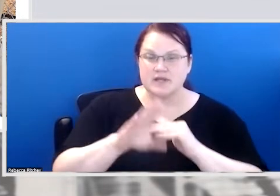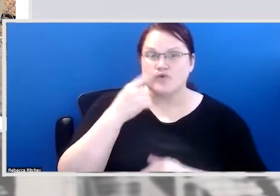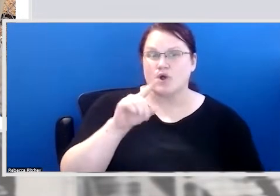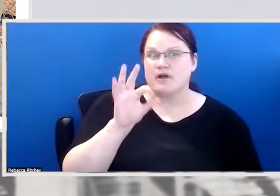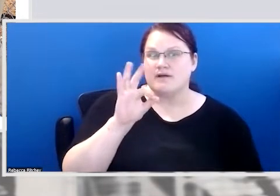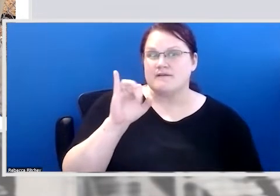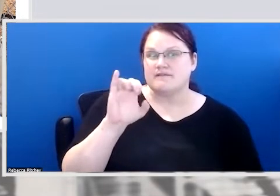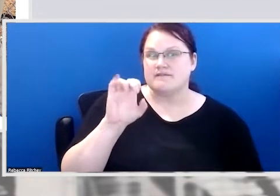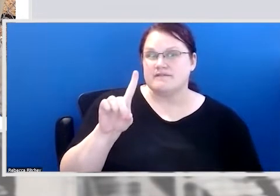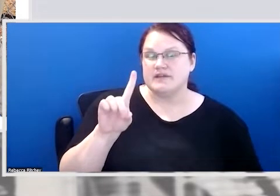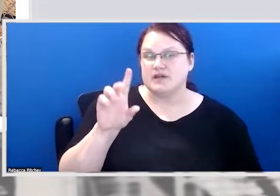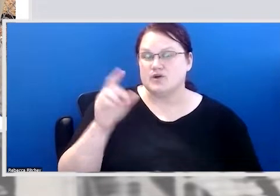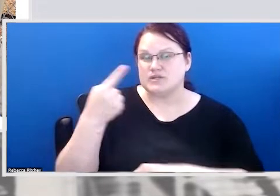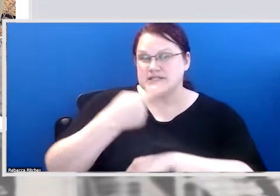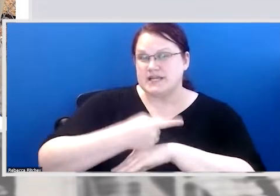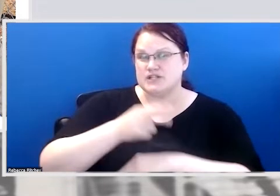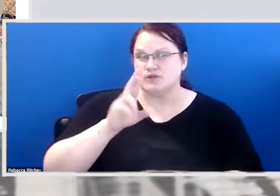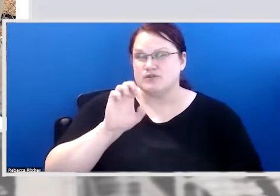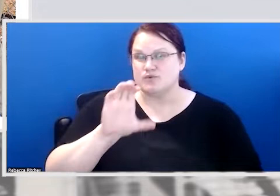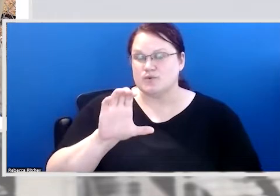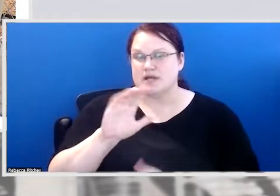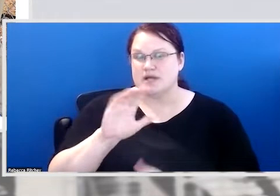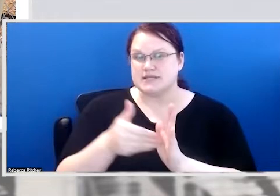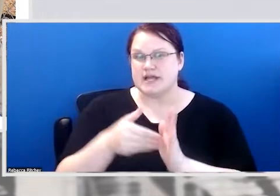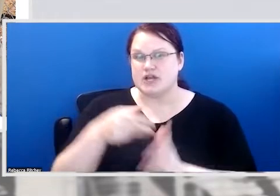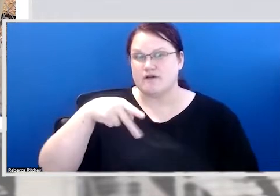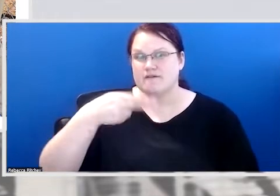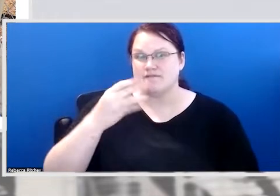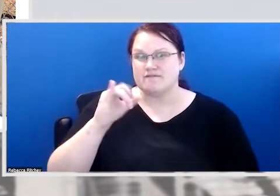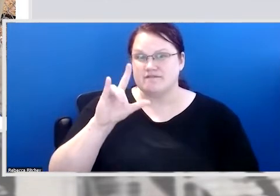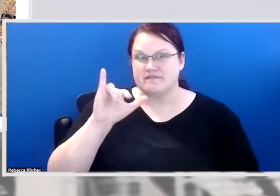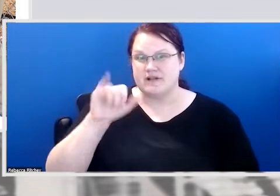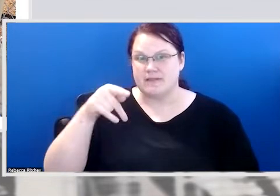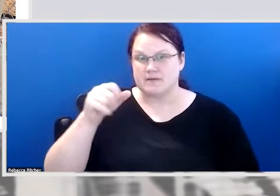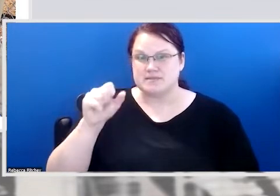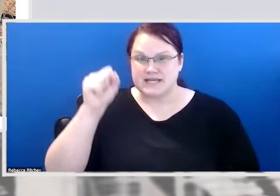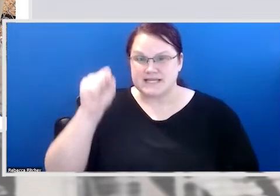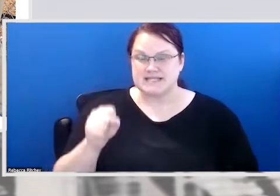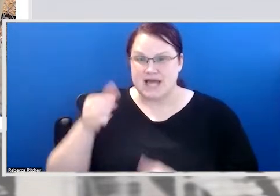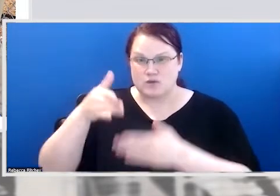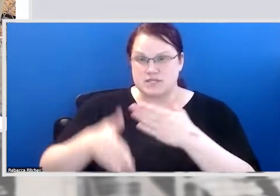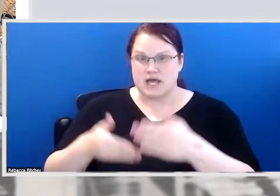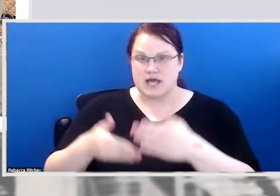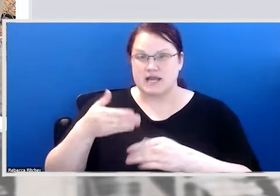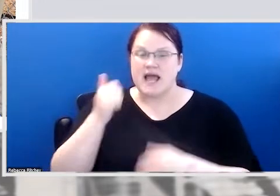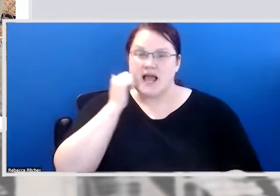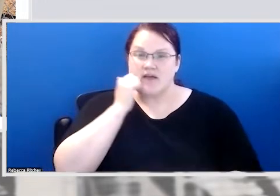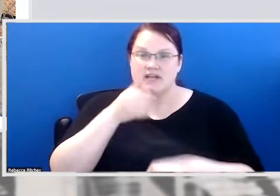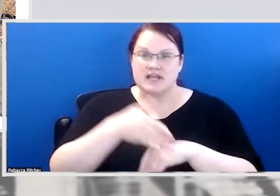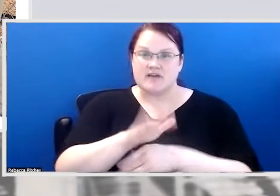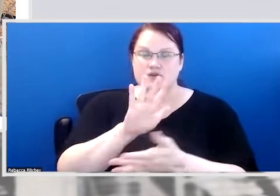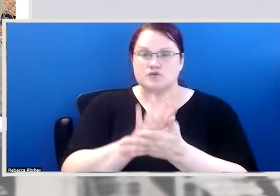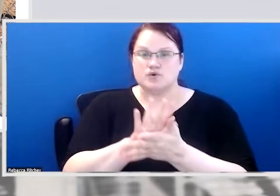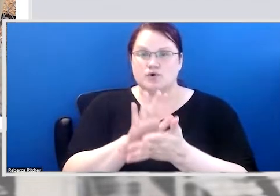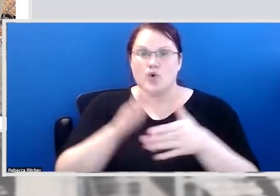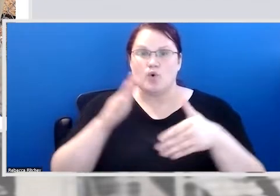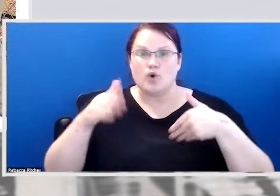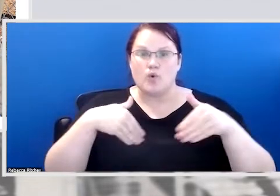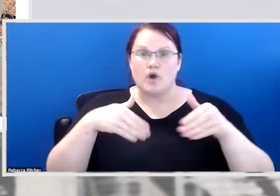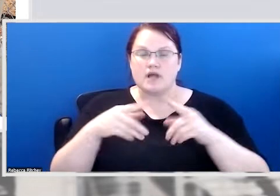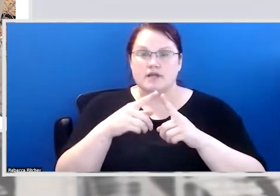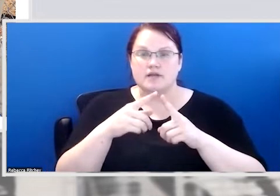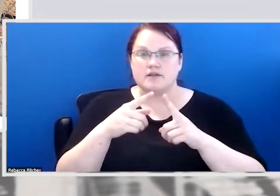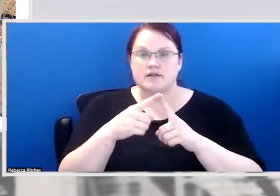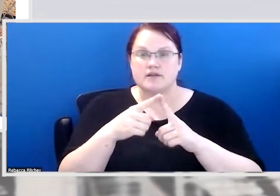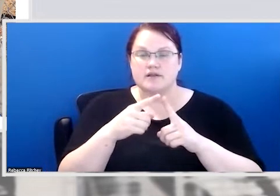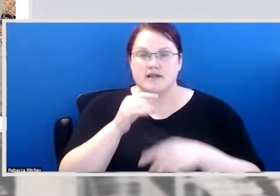great example at Phillips on the south side, every day after school, we're walking kids from Phillips Elementary